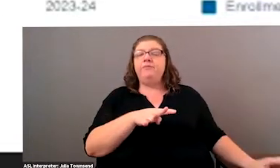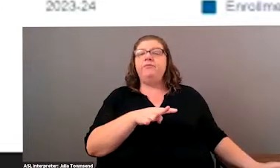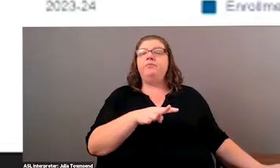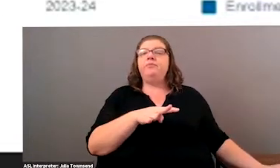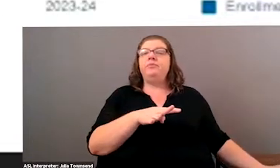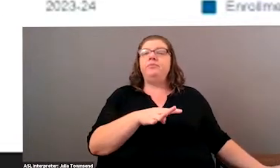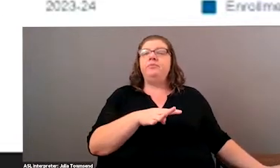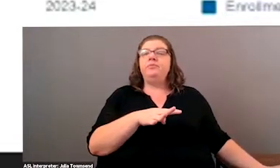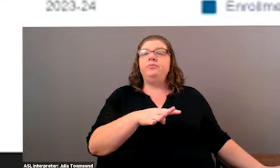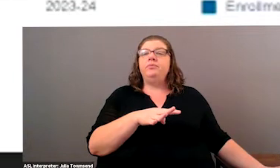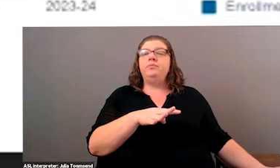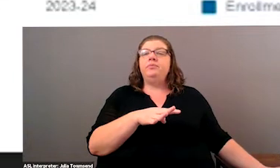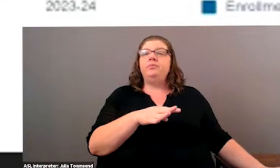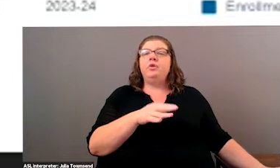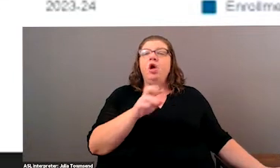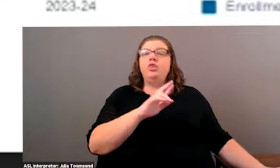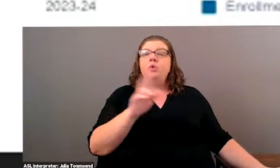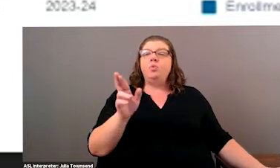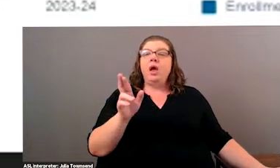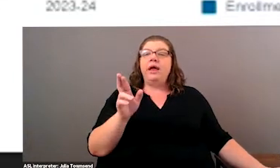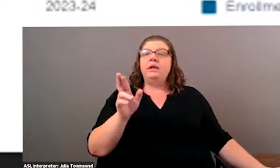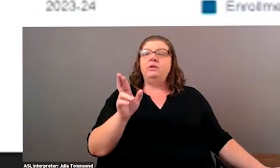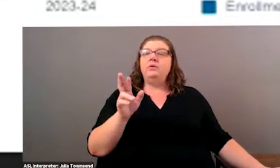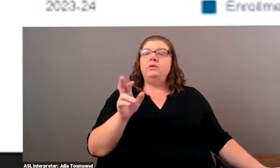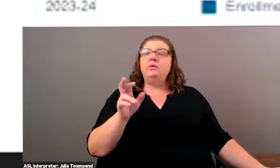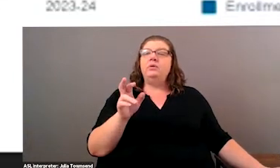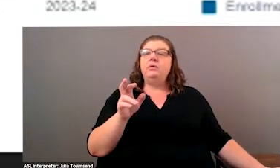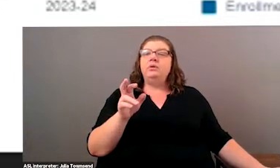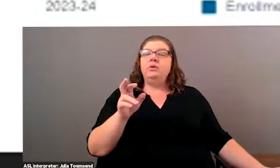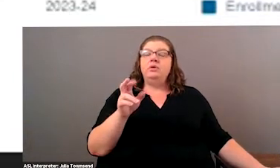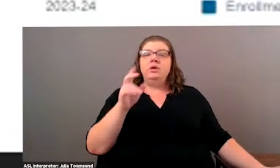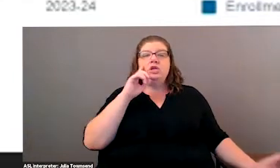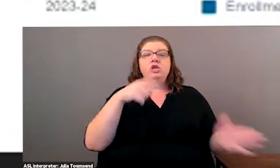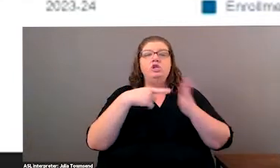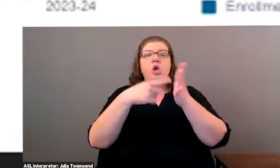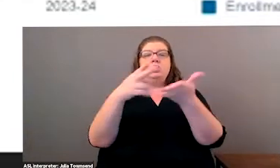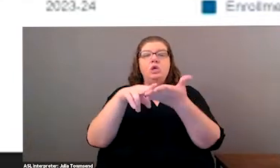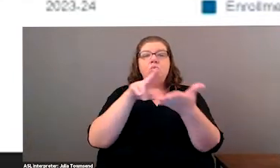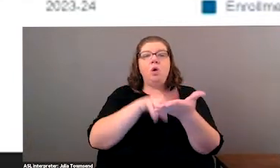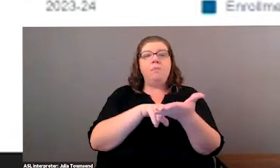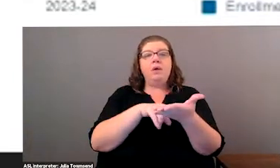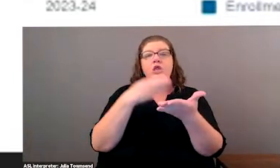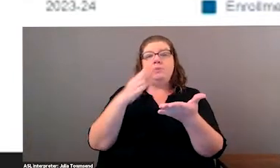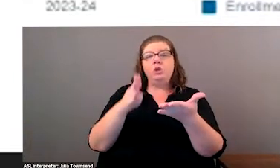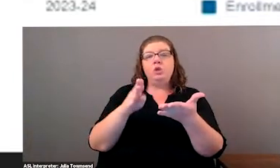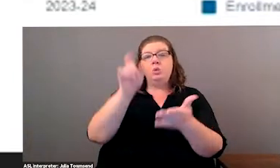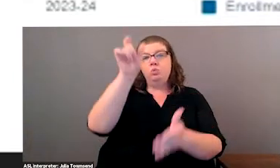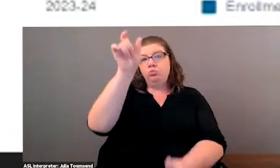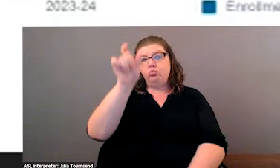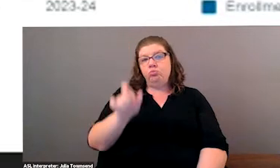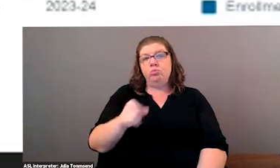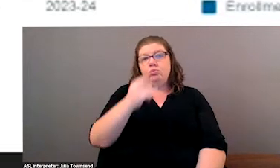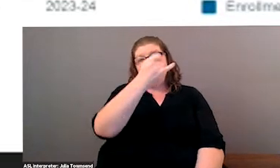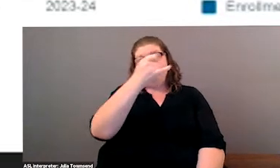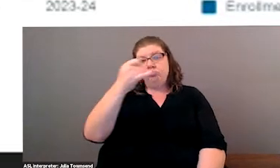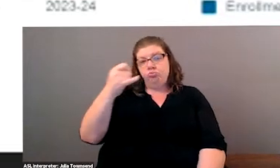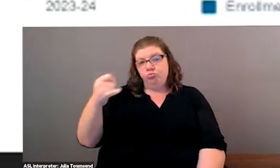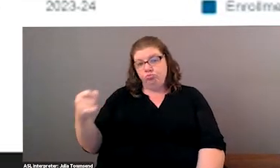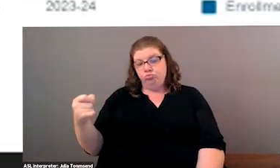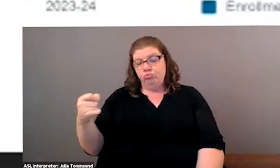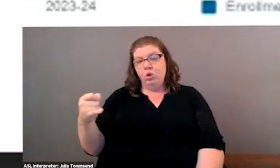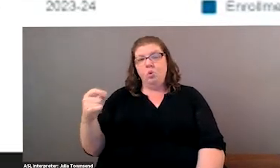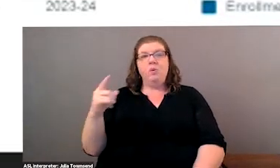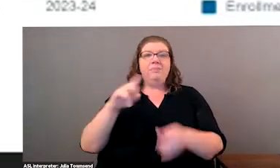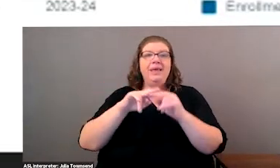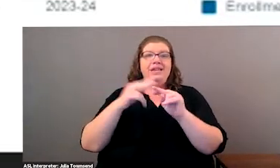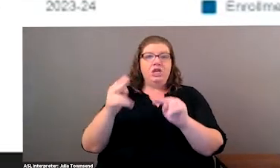on the right shows the enrollment, and you can see the blue line on the enrollment. We are decreasing. We have been for a